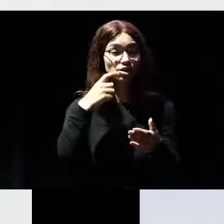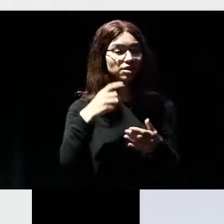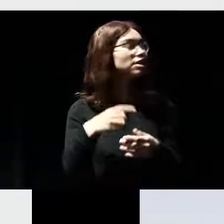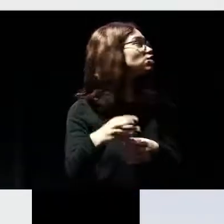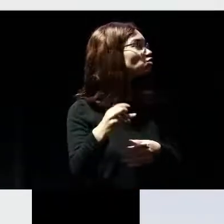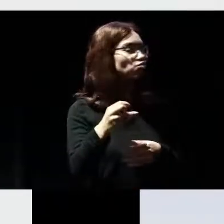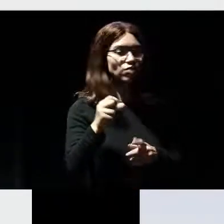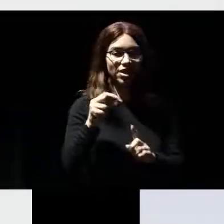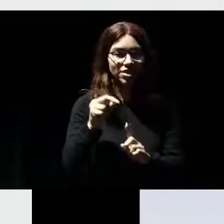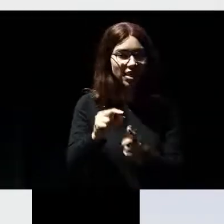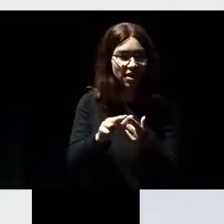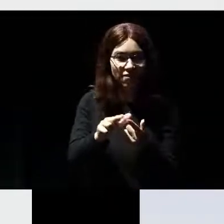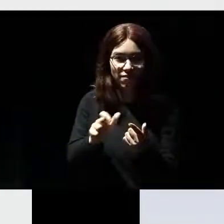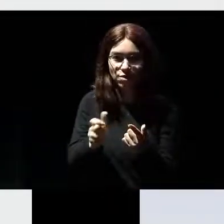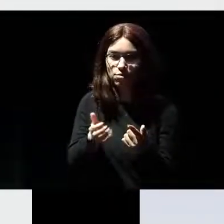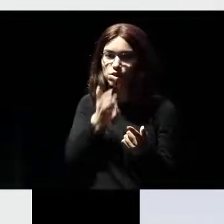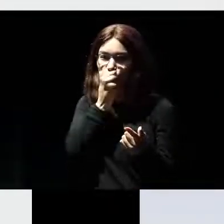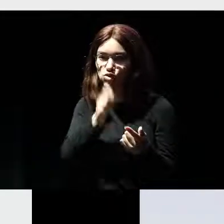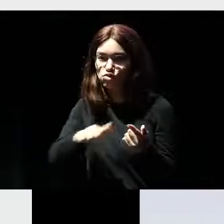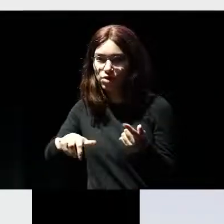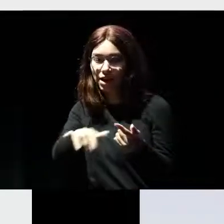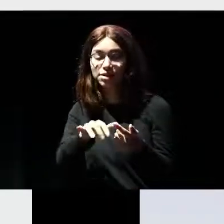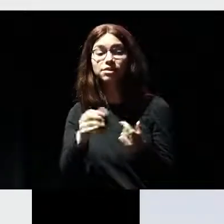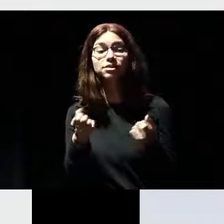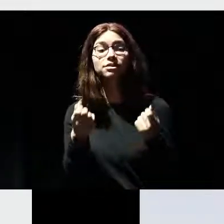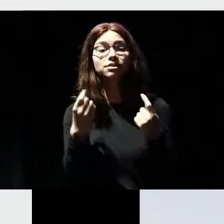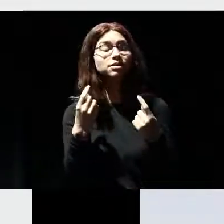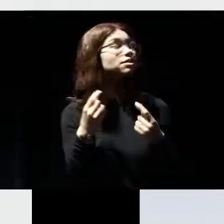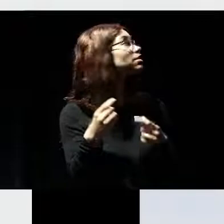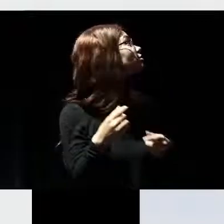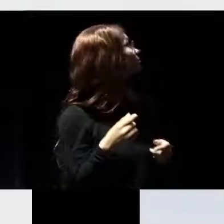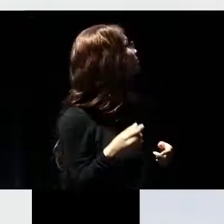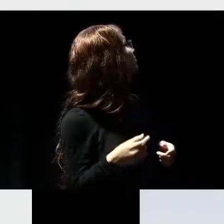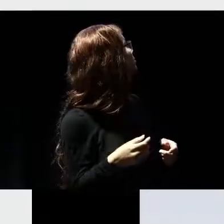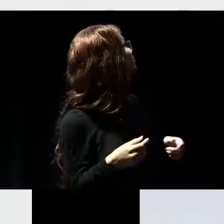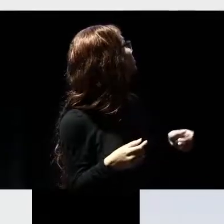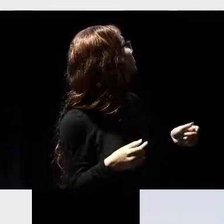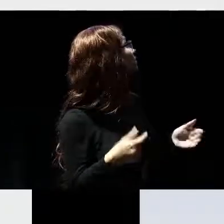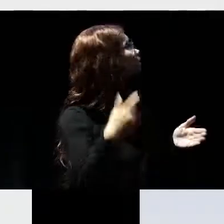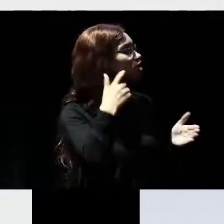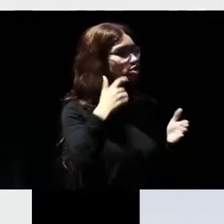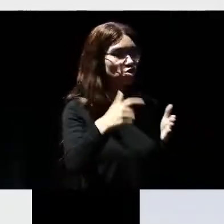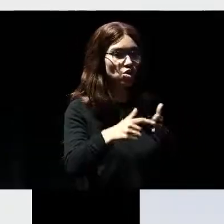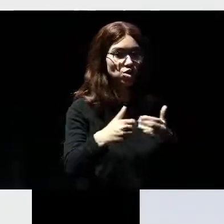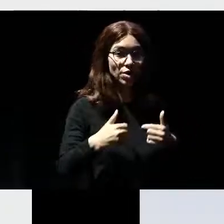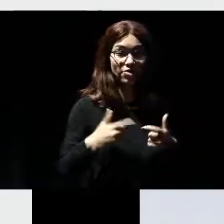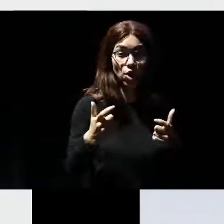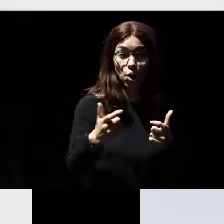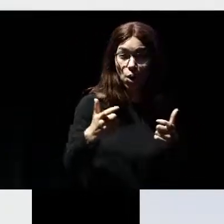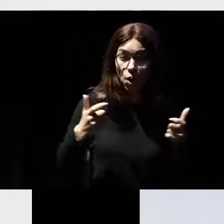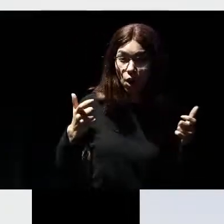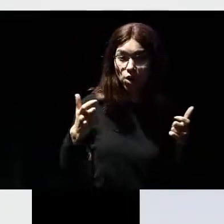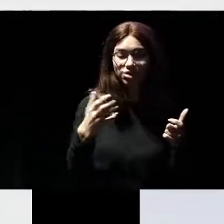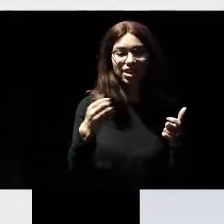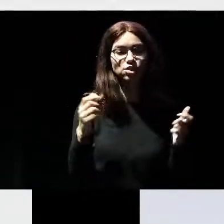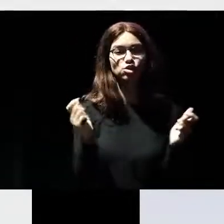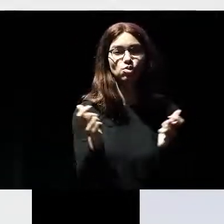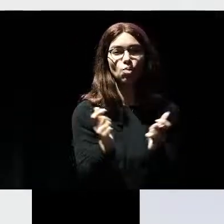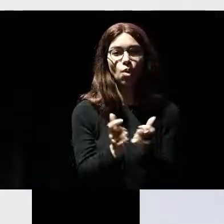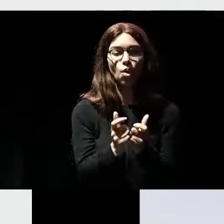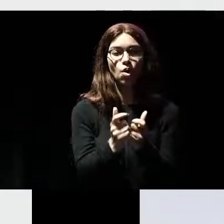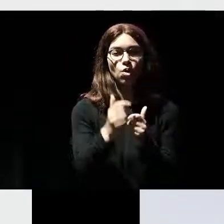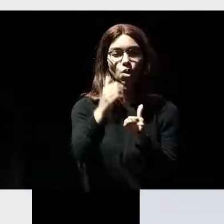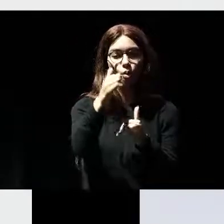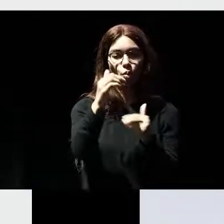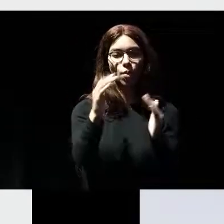courtyard. And then a building that is punctuated on this side with a series of quite large and then smaller vignette windows,